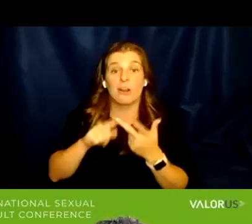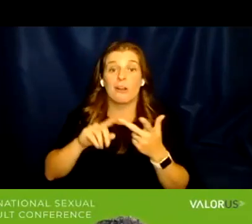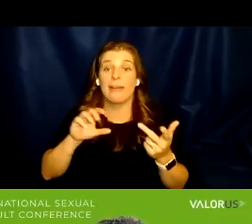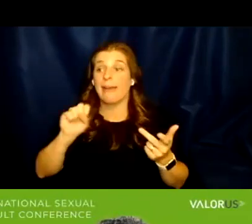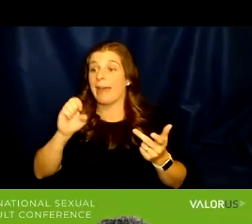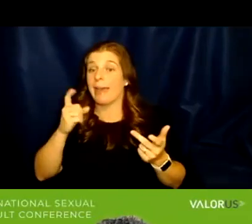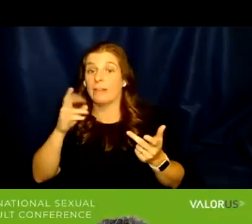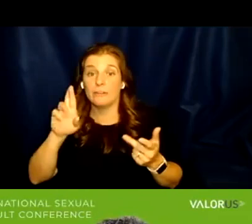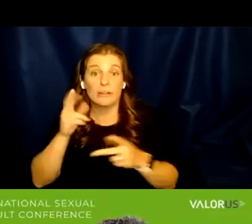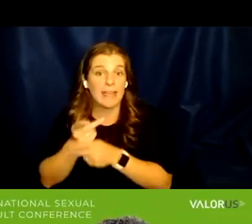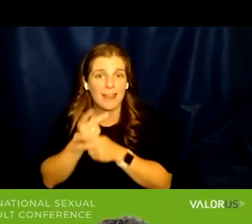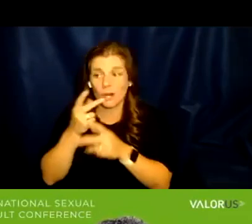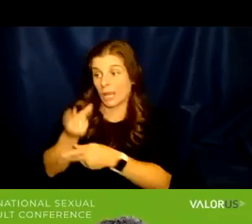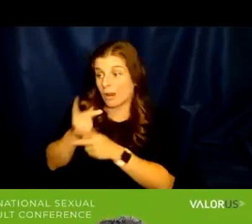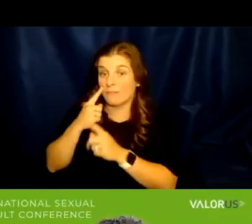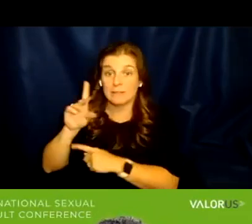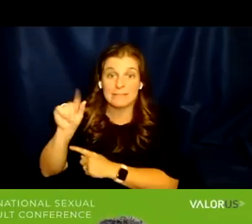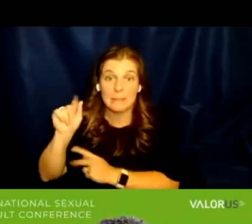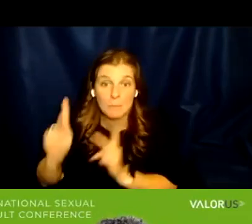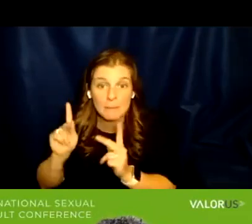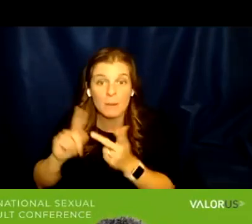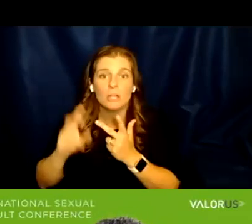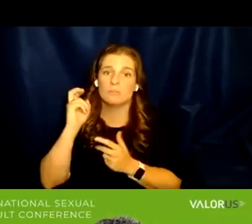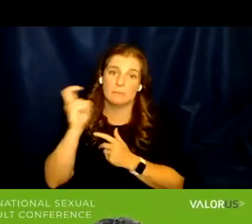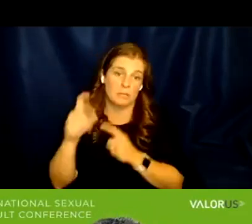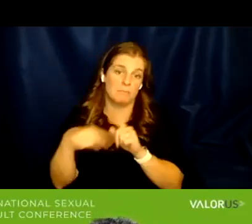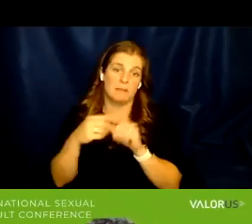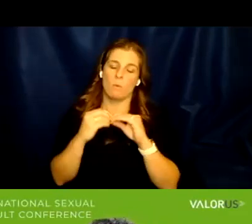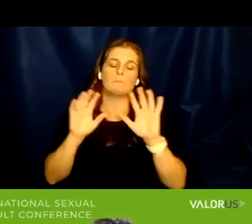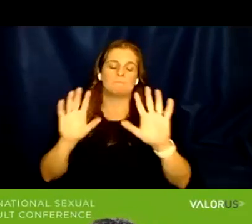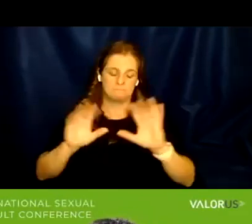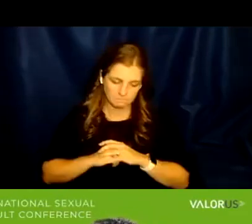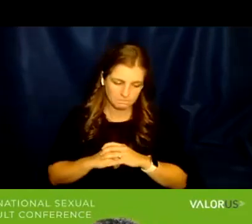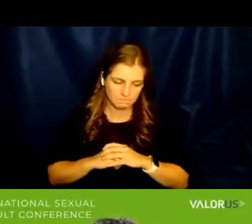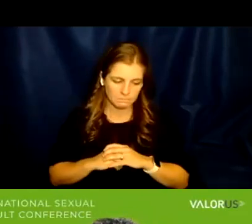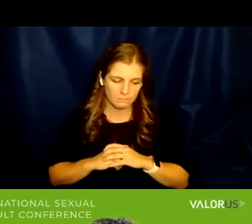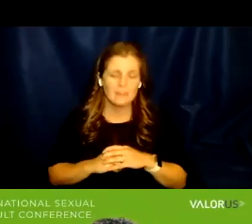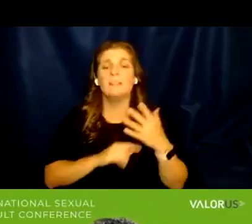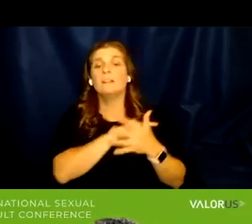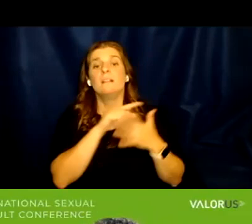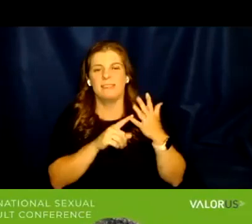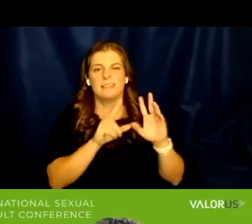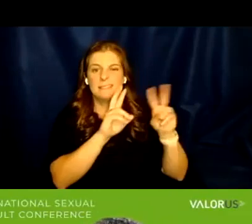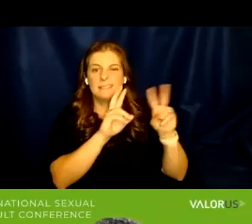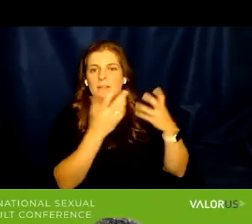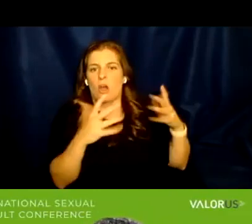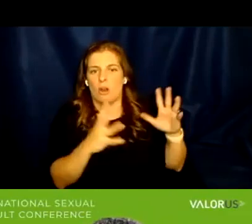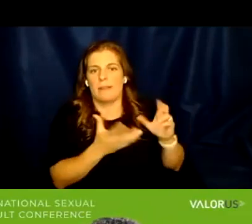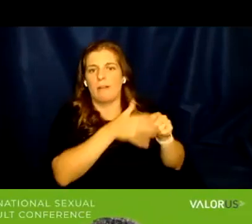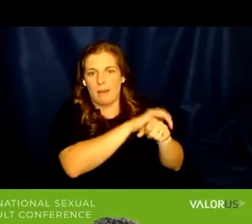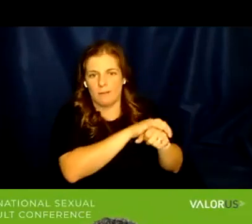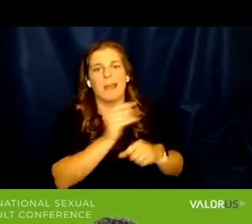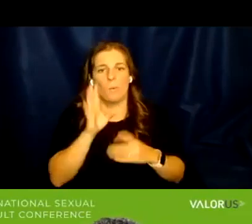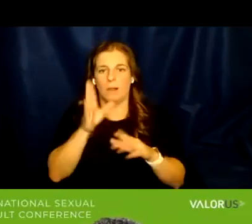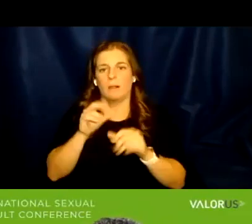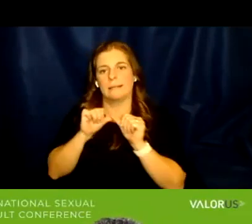for disabled people, transportation, and more. So those topics have been covered and will be covered through the rest of the conference. What I will